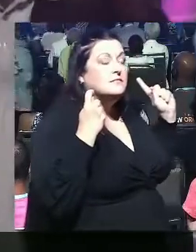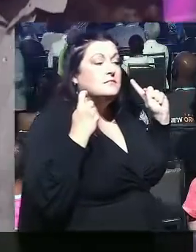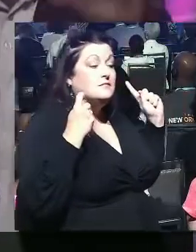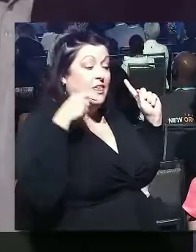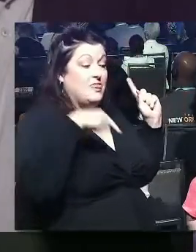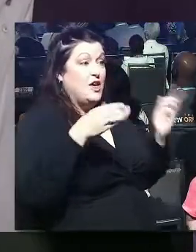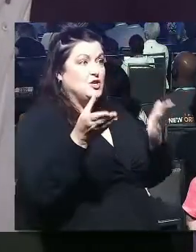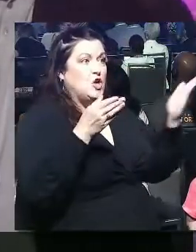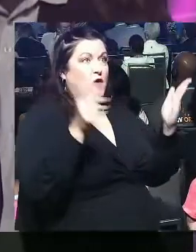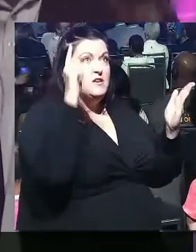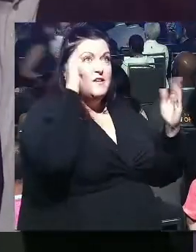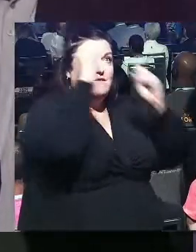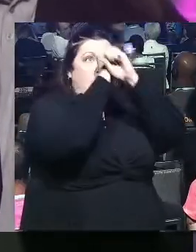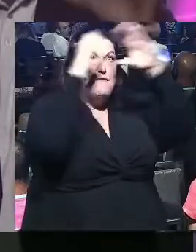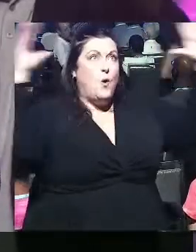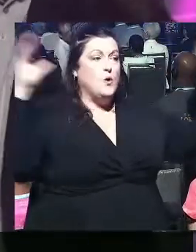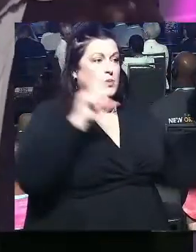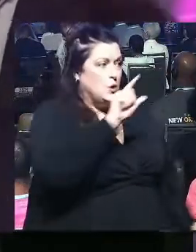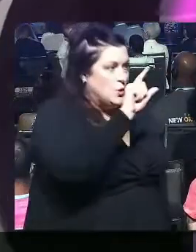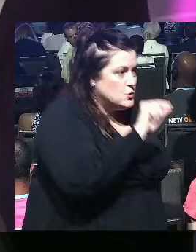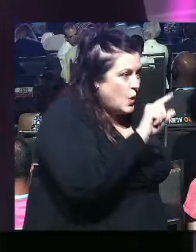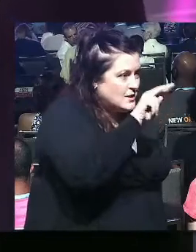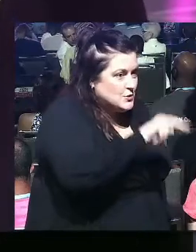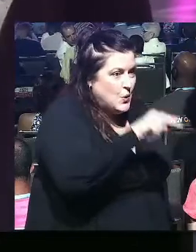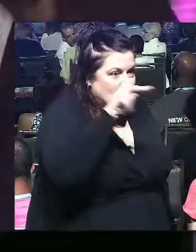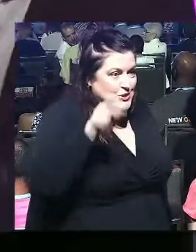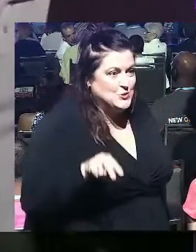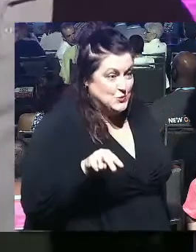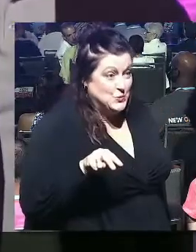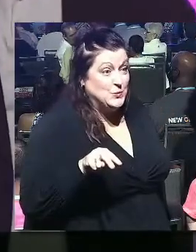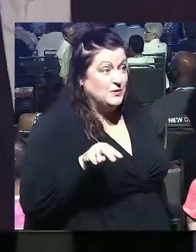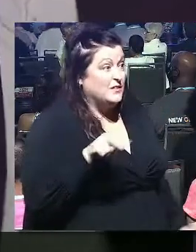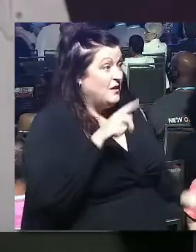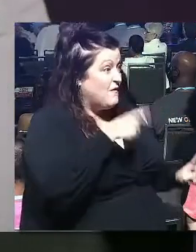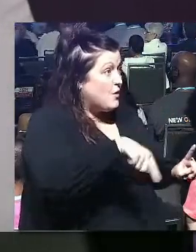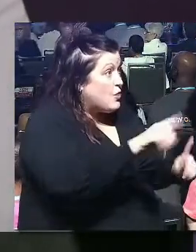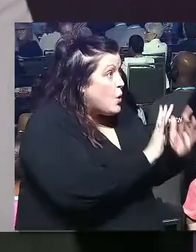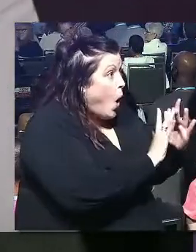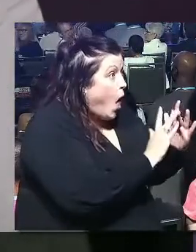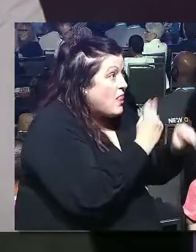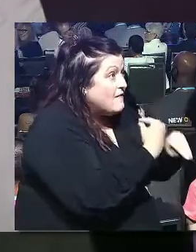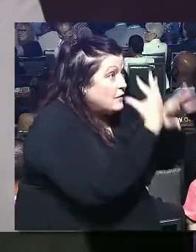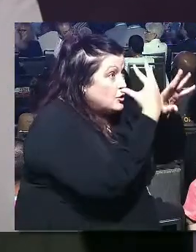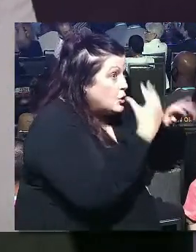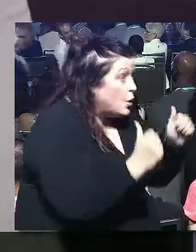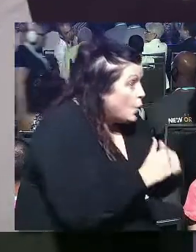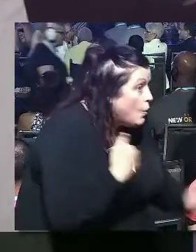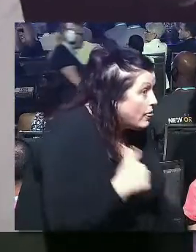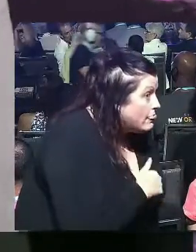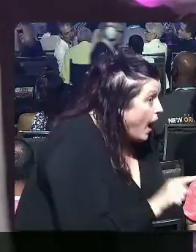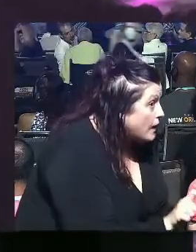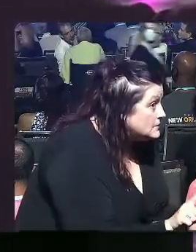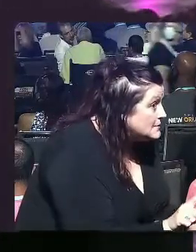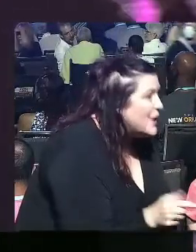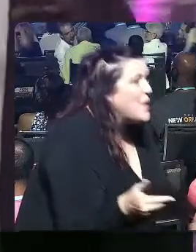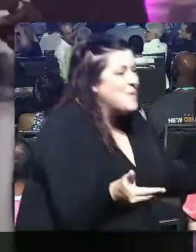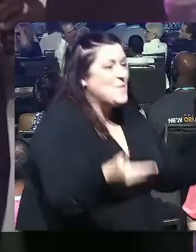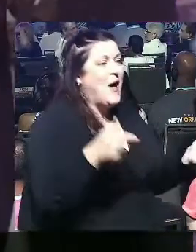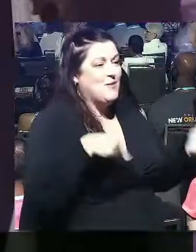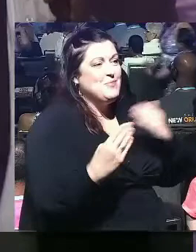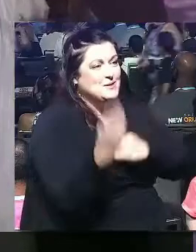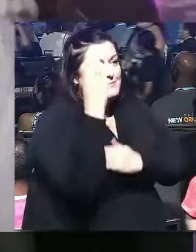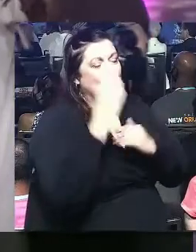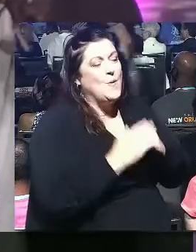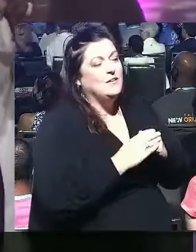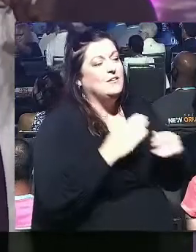for Vision 2022. And for those of you online, you're with us. Welcome this morning.